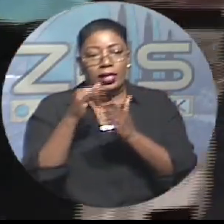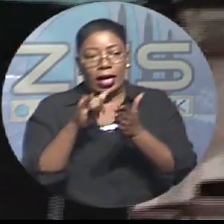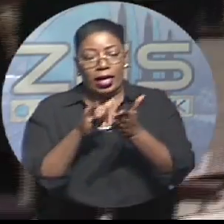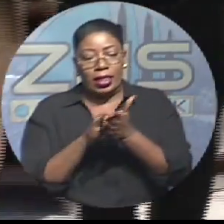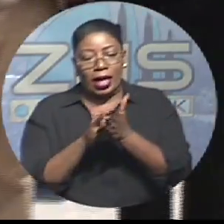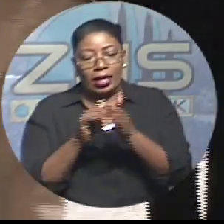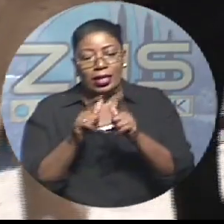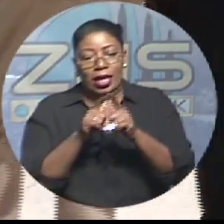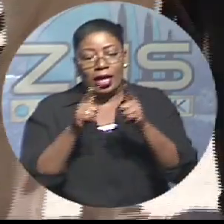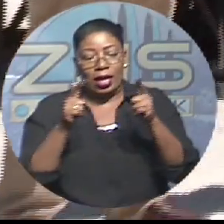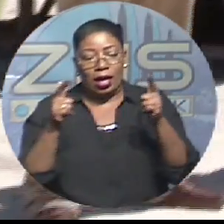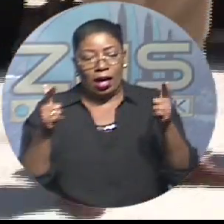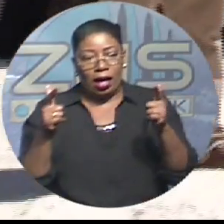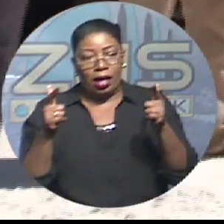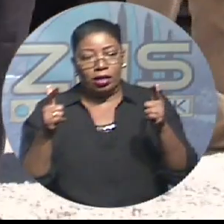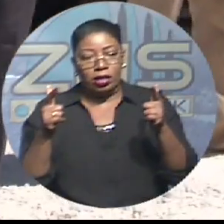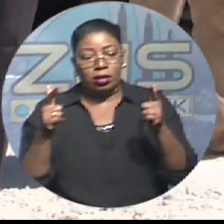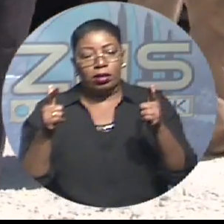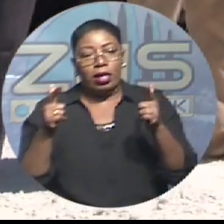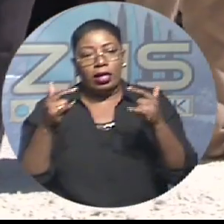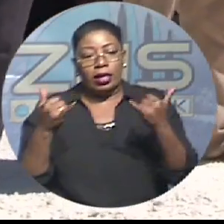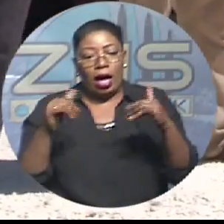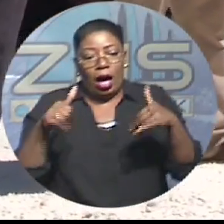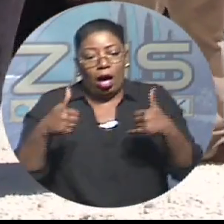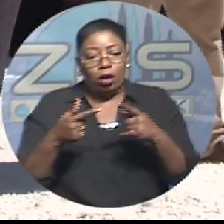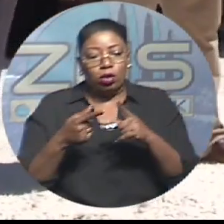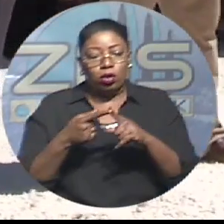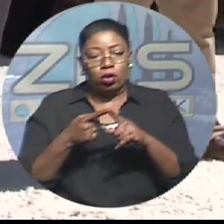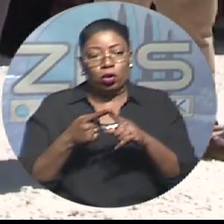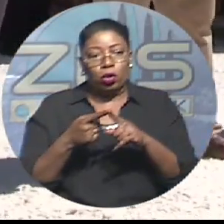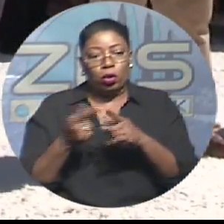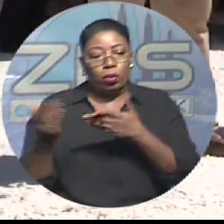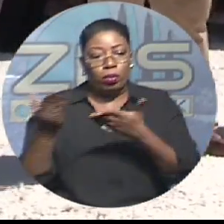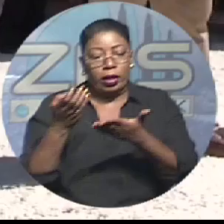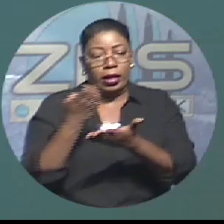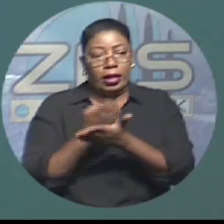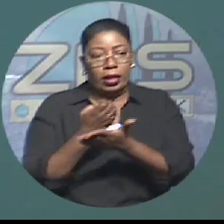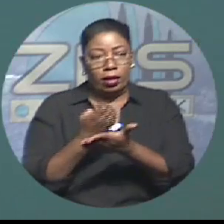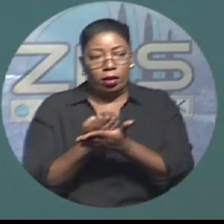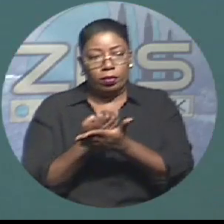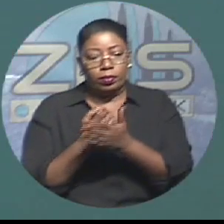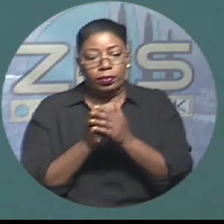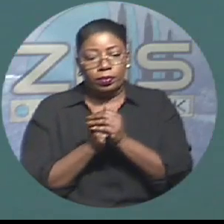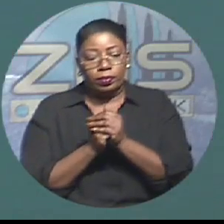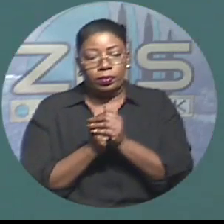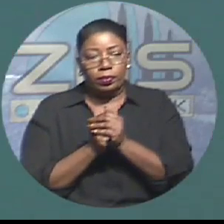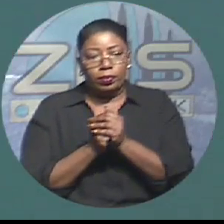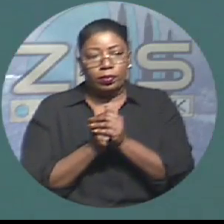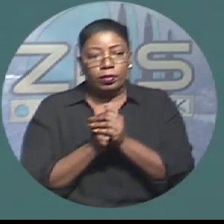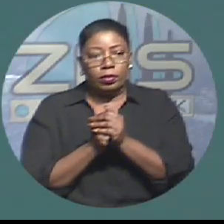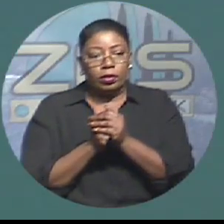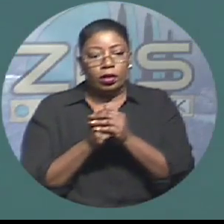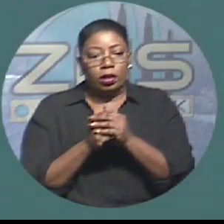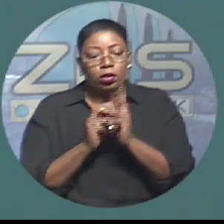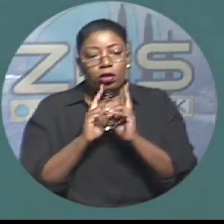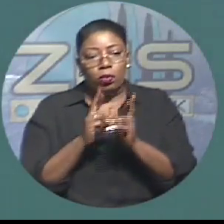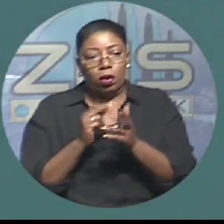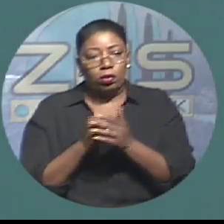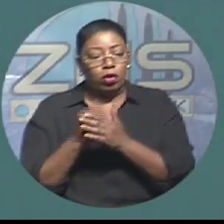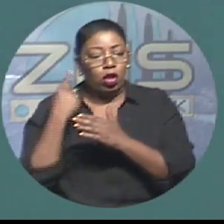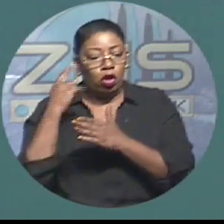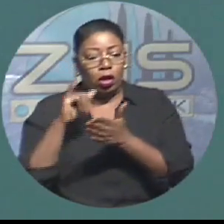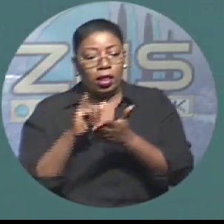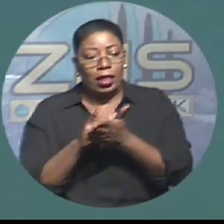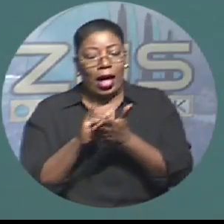so large, the challenge is identifying how to generate enough economic linkages. We've heard that the port will be able to